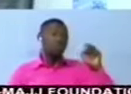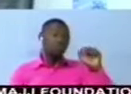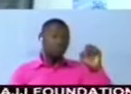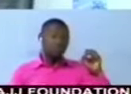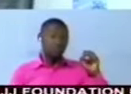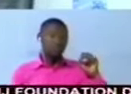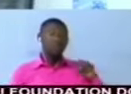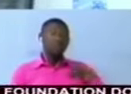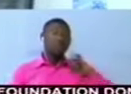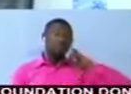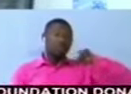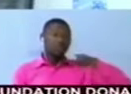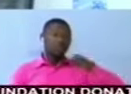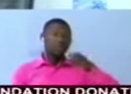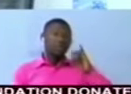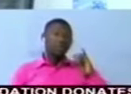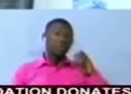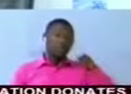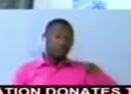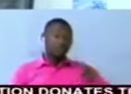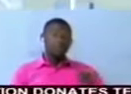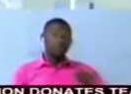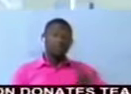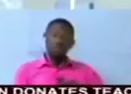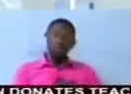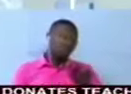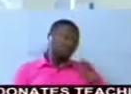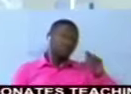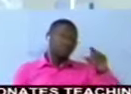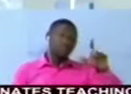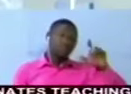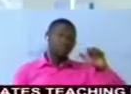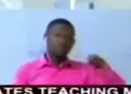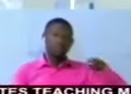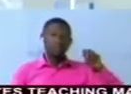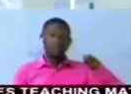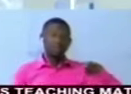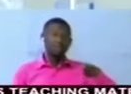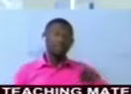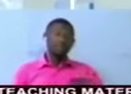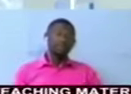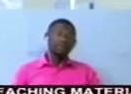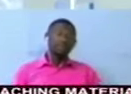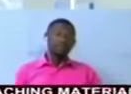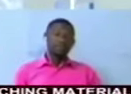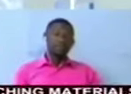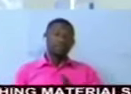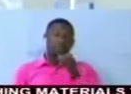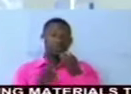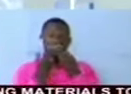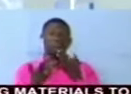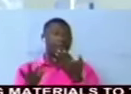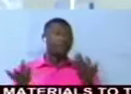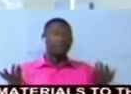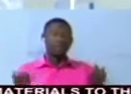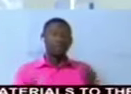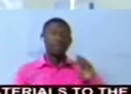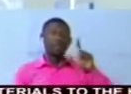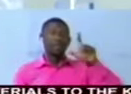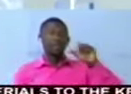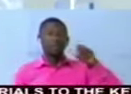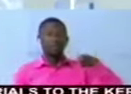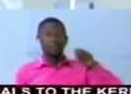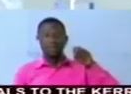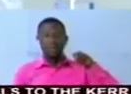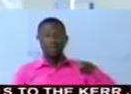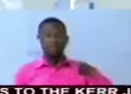Jim Drame or any of them. You have mentioned several Lamins. Lamin yu bari nga fi tudda Lamin Mane amongst them and